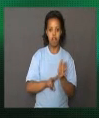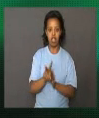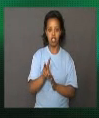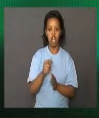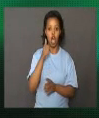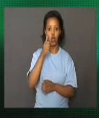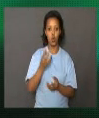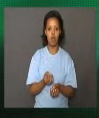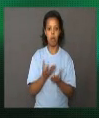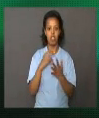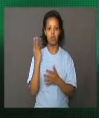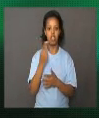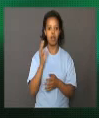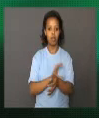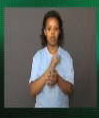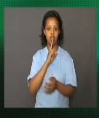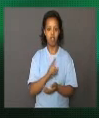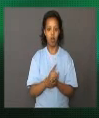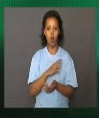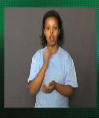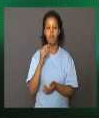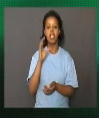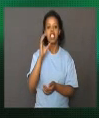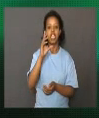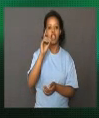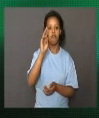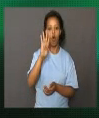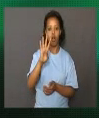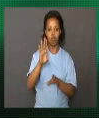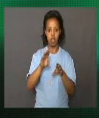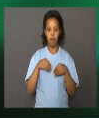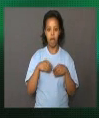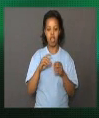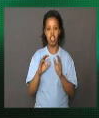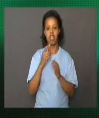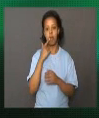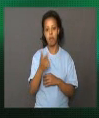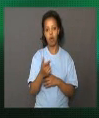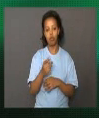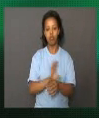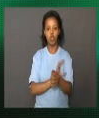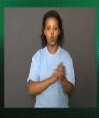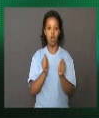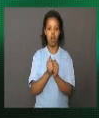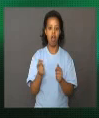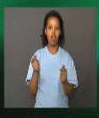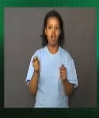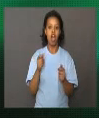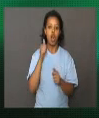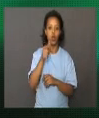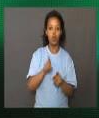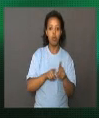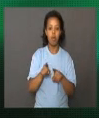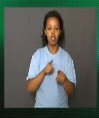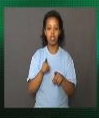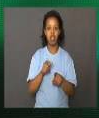HIV attaches to CD4 receptors and enters the cell, destroying